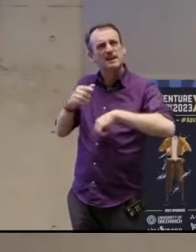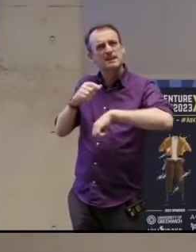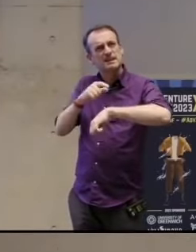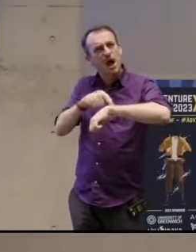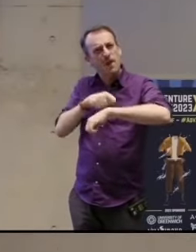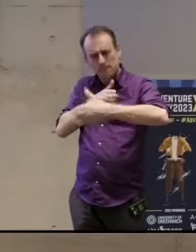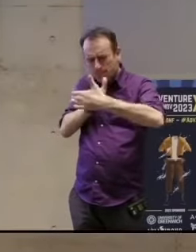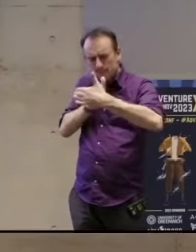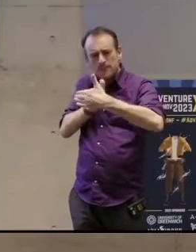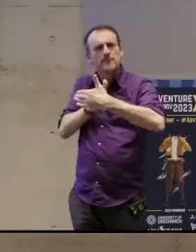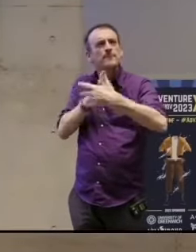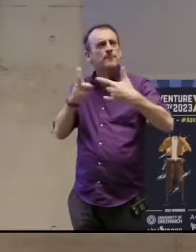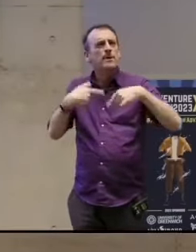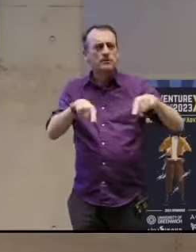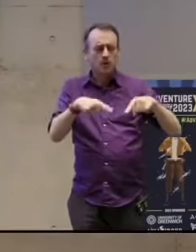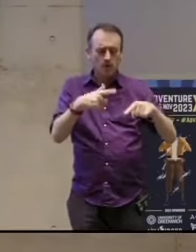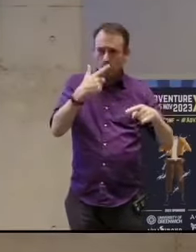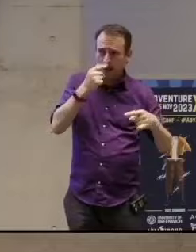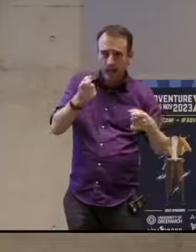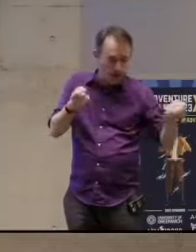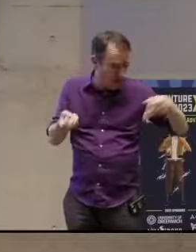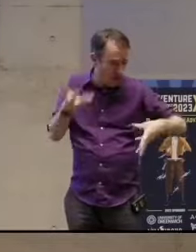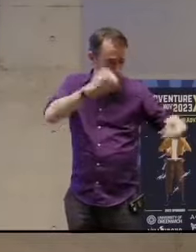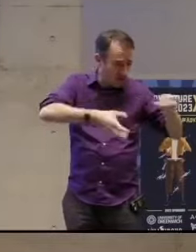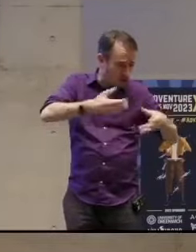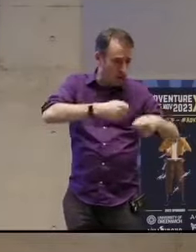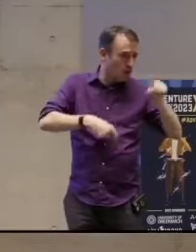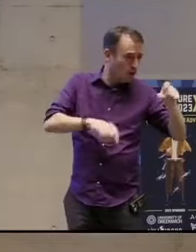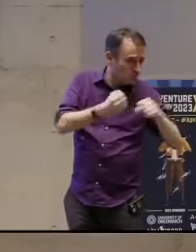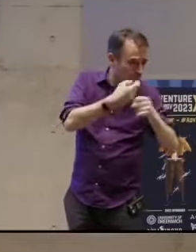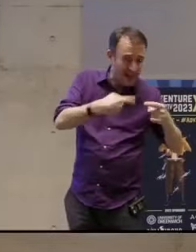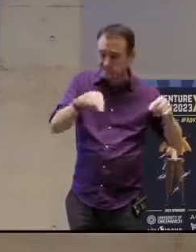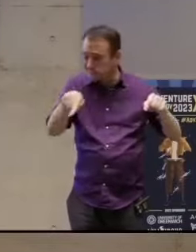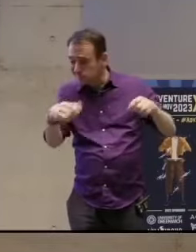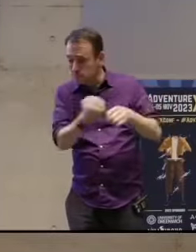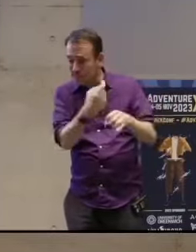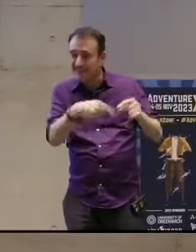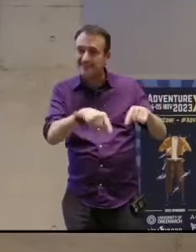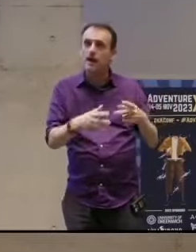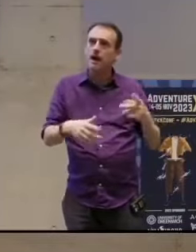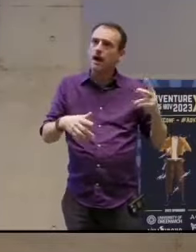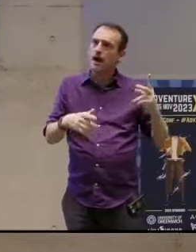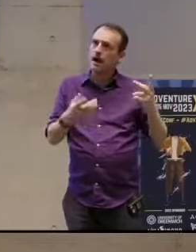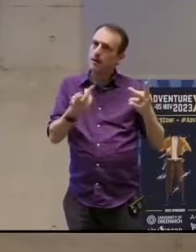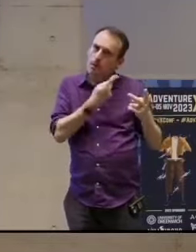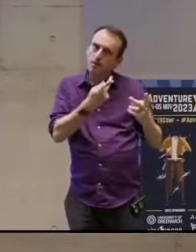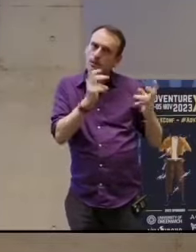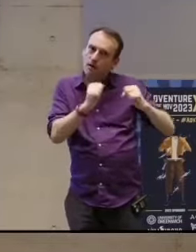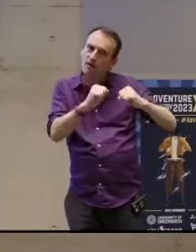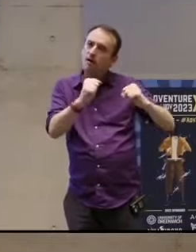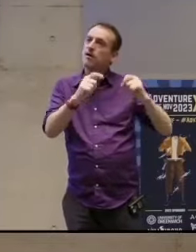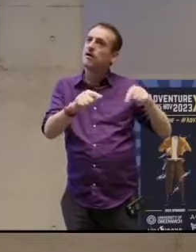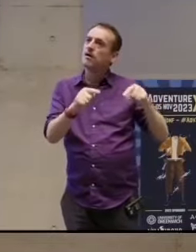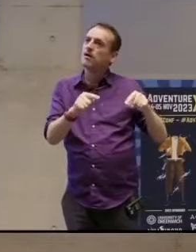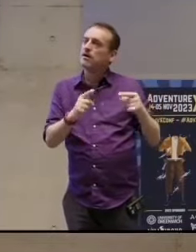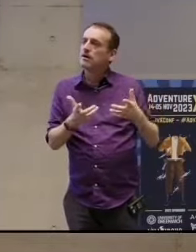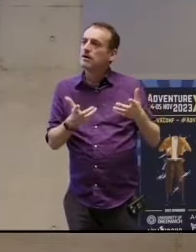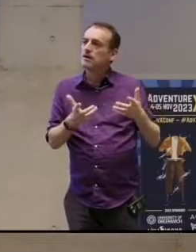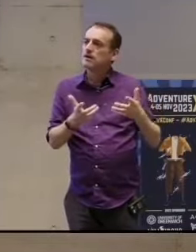and the music can do that, and I was like, and the story's gonna go like this, and it's like, yeah, it was kind of like that, basically. And then I think I wrote it at